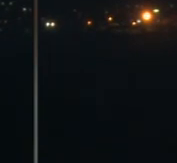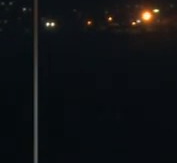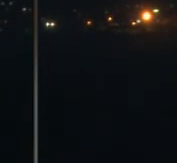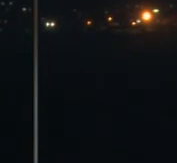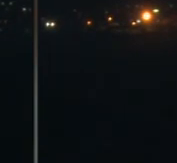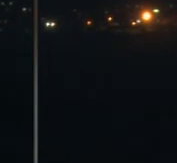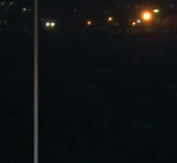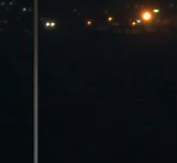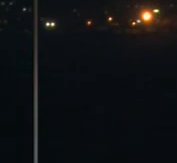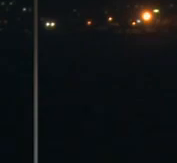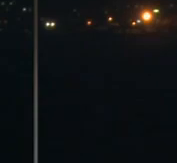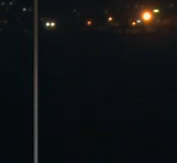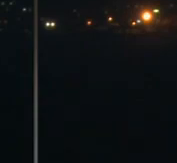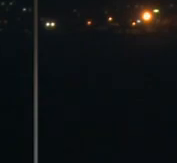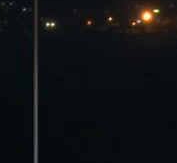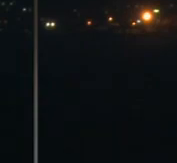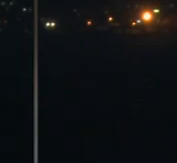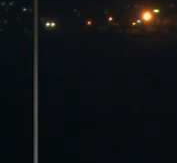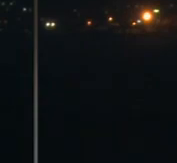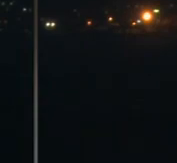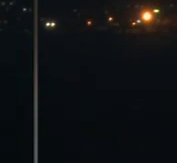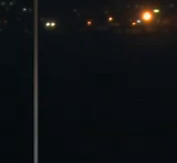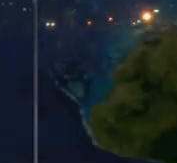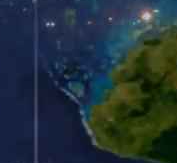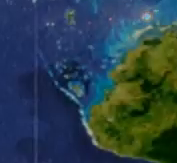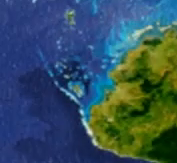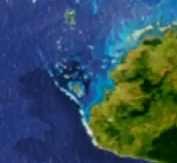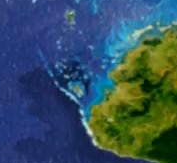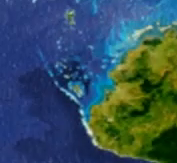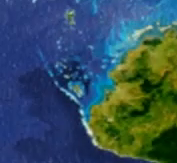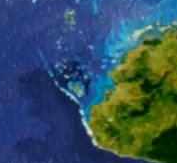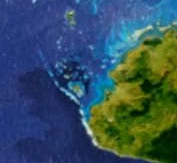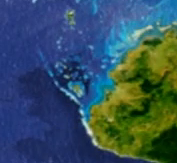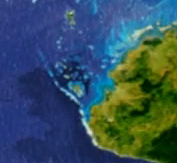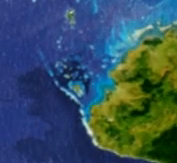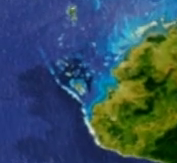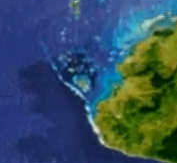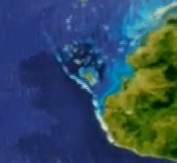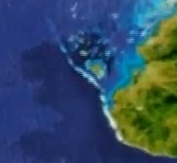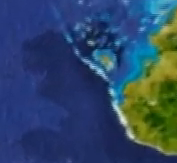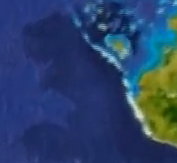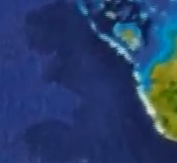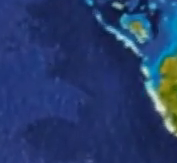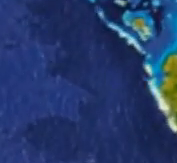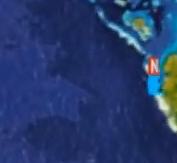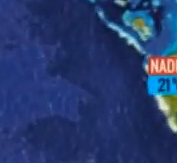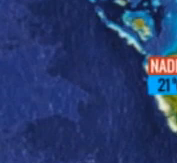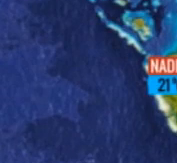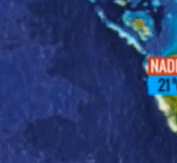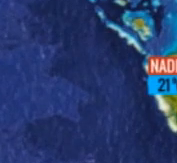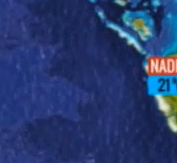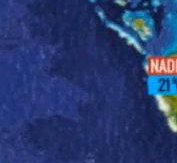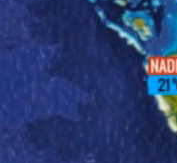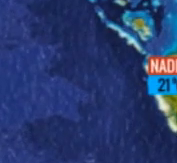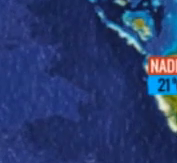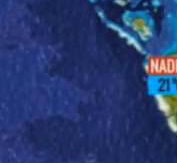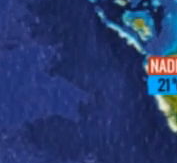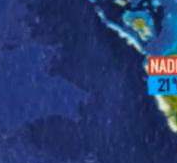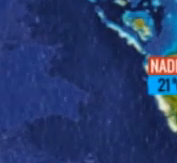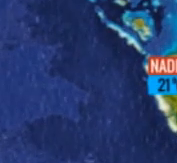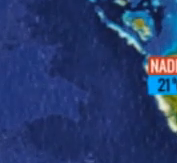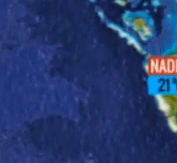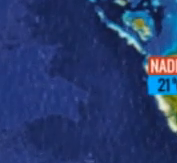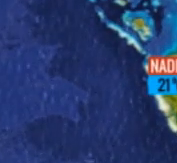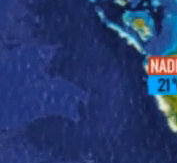landfall over northern Viti Levu in the early hours of today. TC Ana moved south and drifted over the ocean in